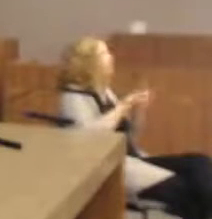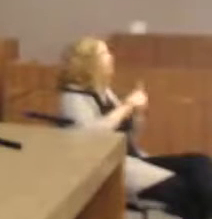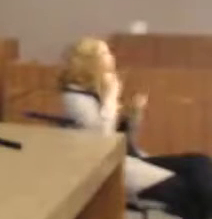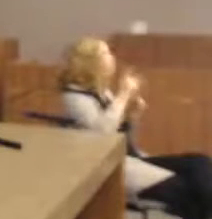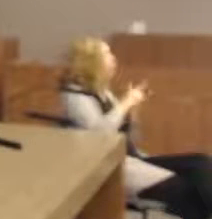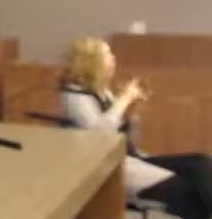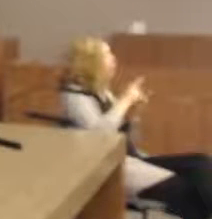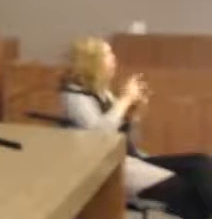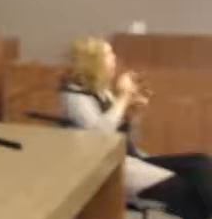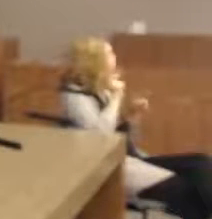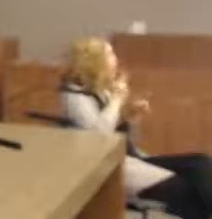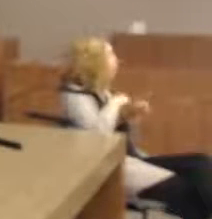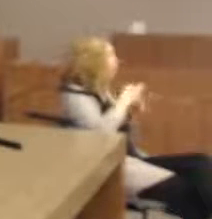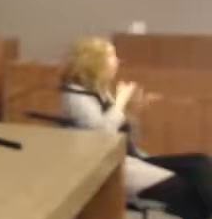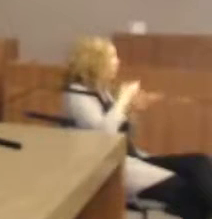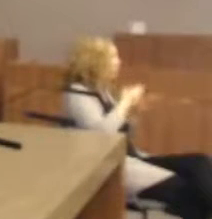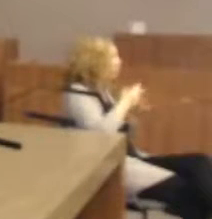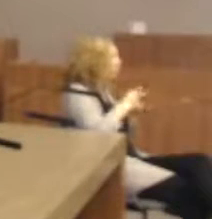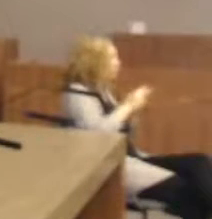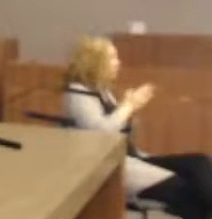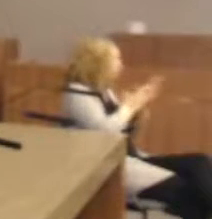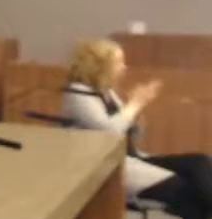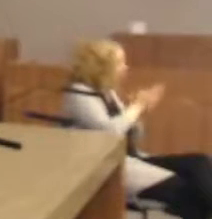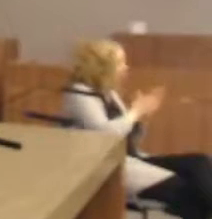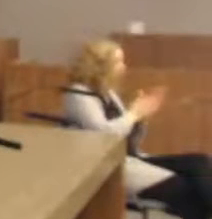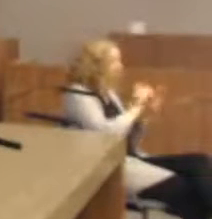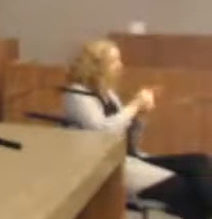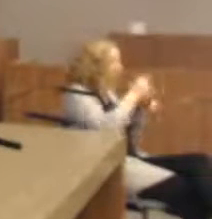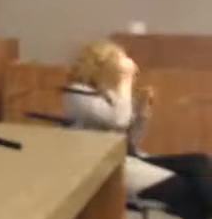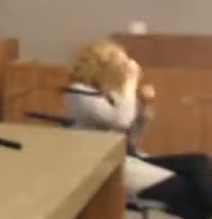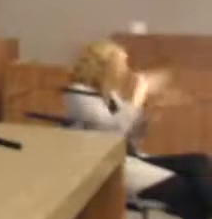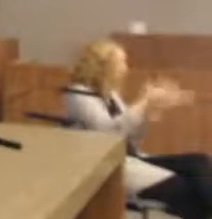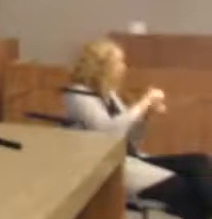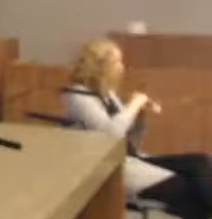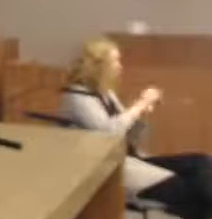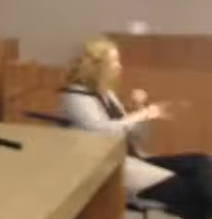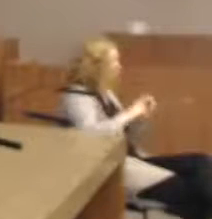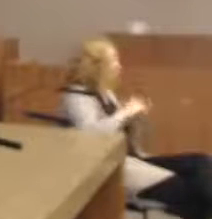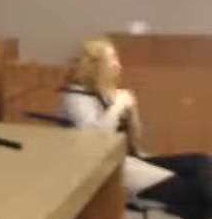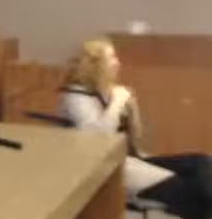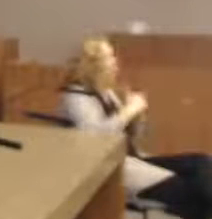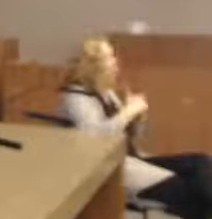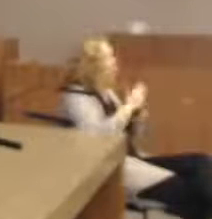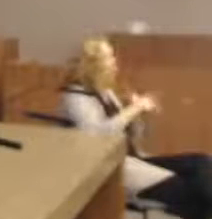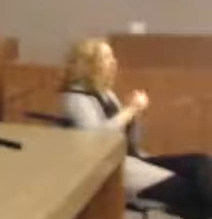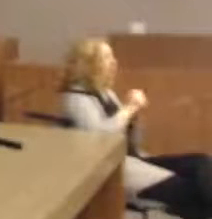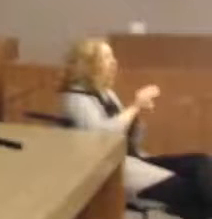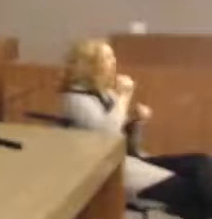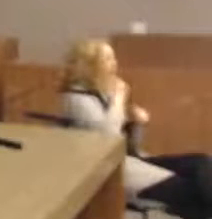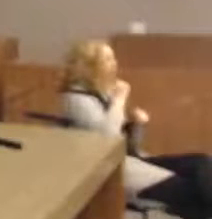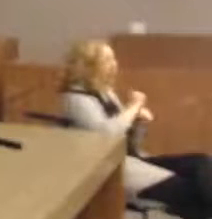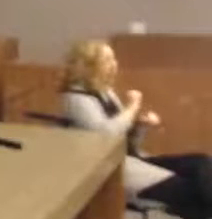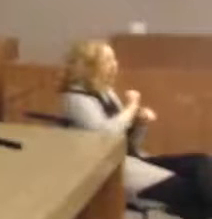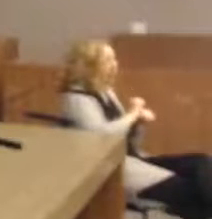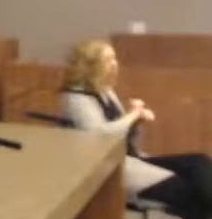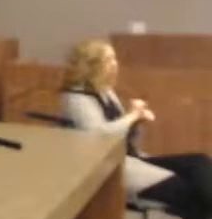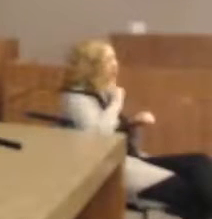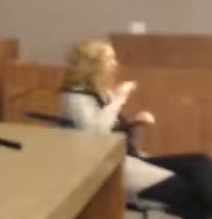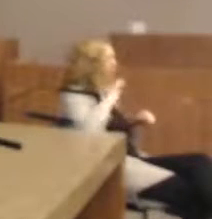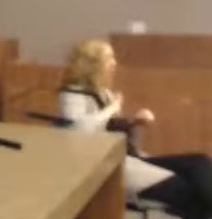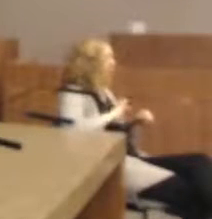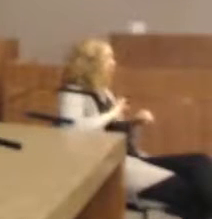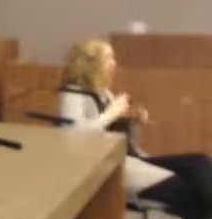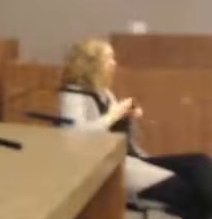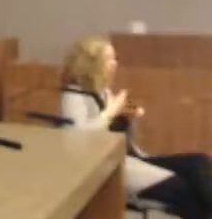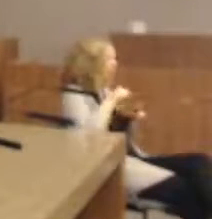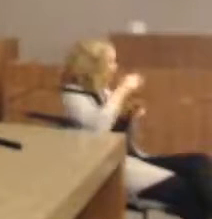that we serve. I'm very passionate about getting this information out and helping people in their everyday job use this information and integrate